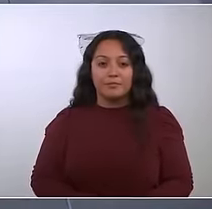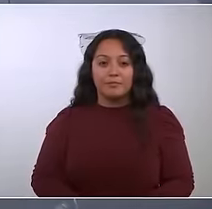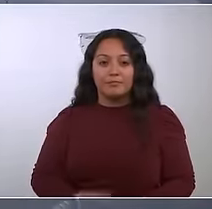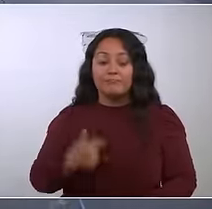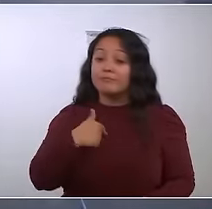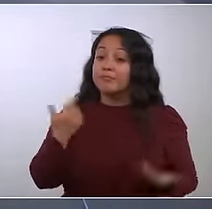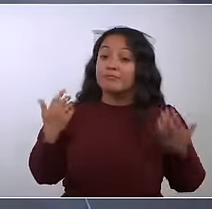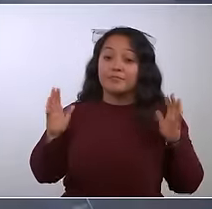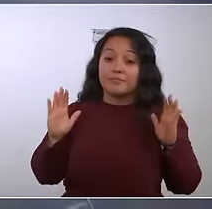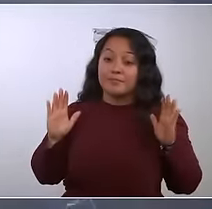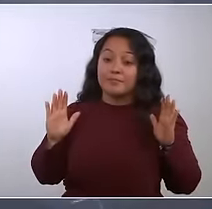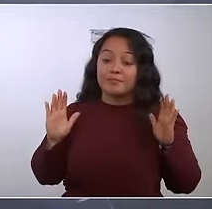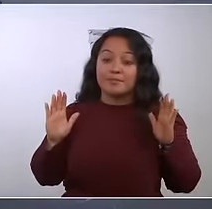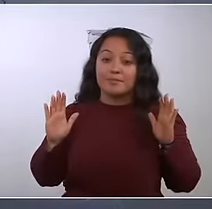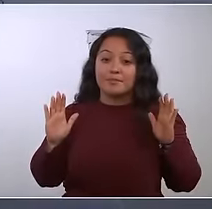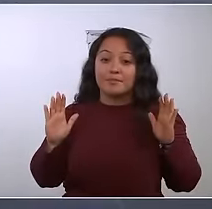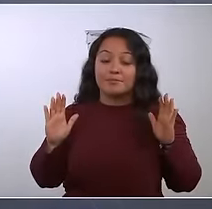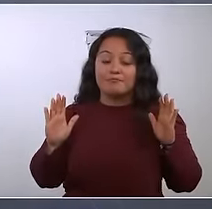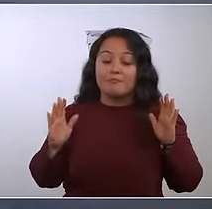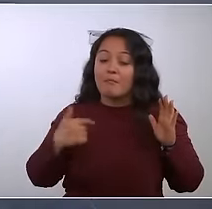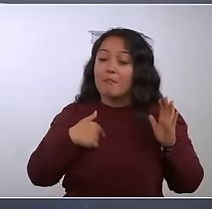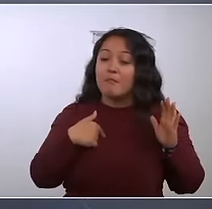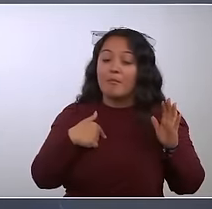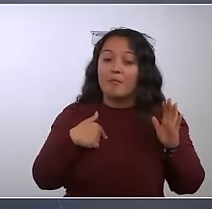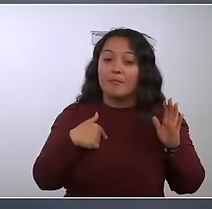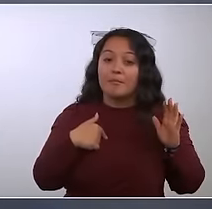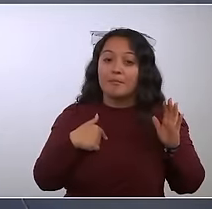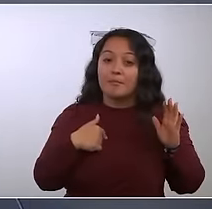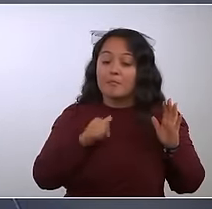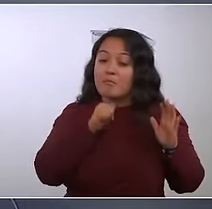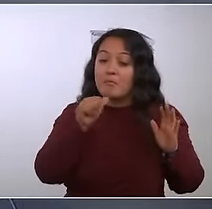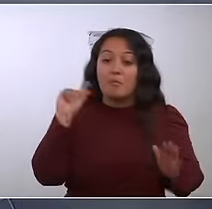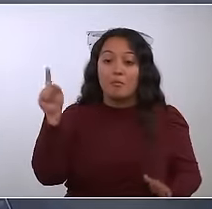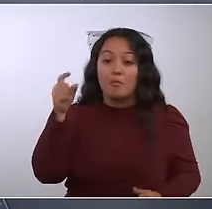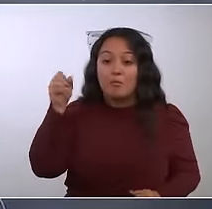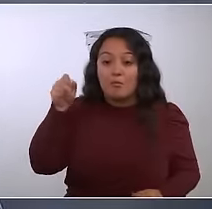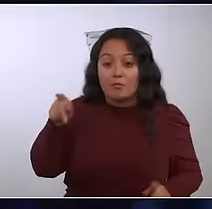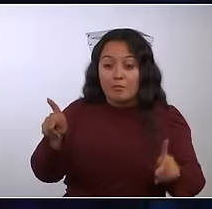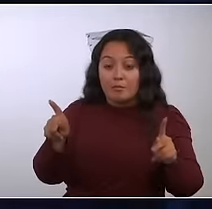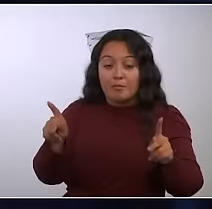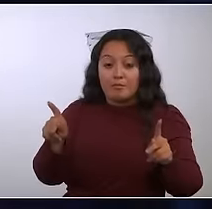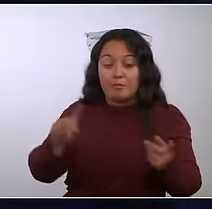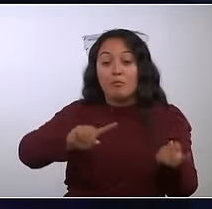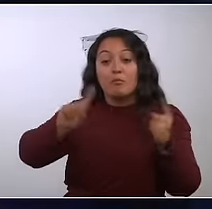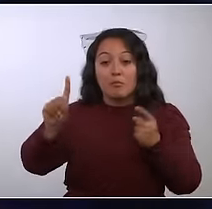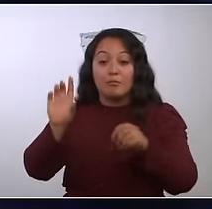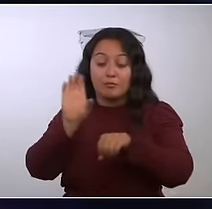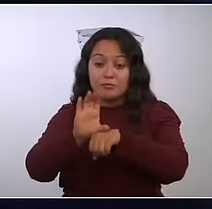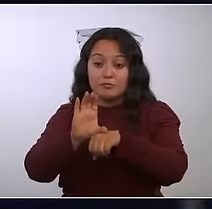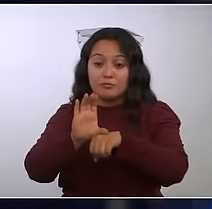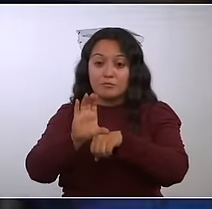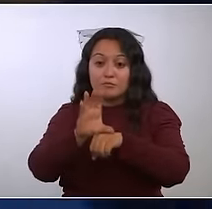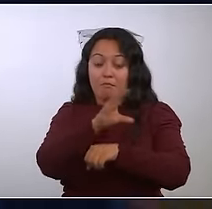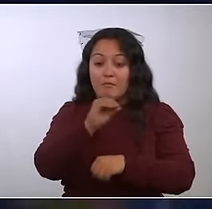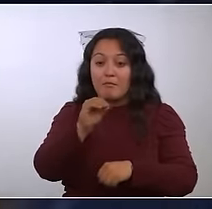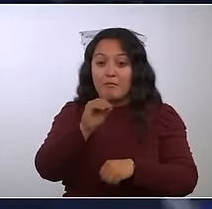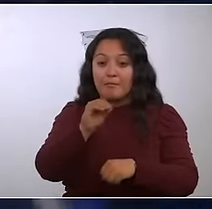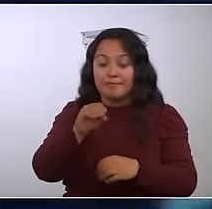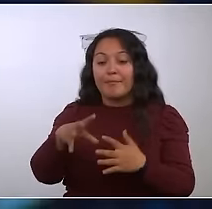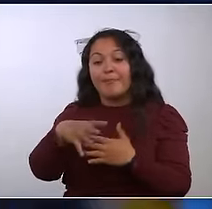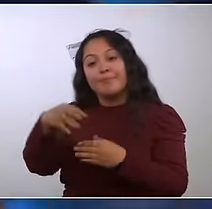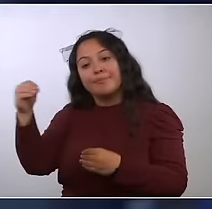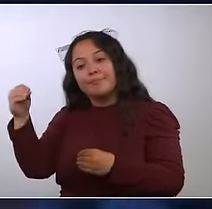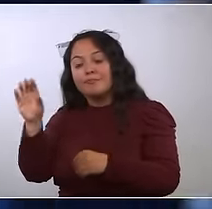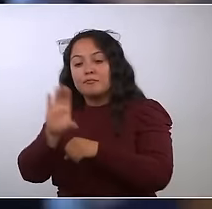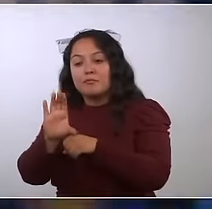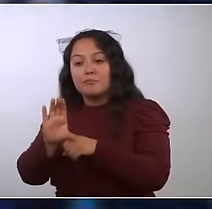I'm done. Ya terminado. Being an apostolic. De ser un apostólico. Going to church. Que no me voy a la iglesia. And then getting dry again. Y